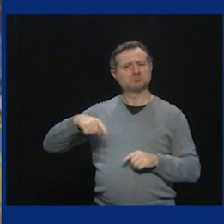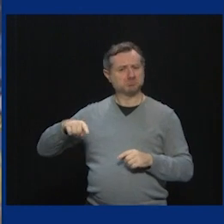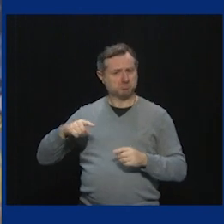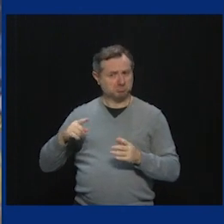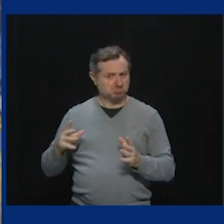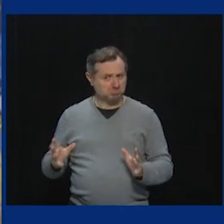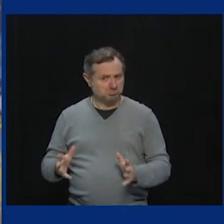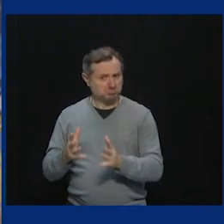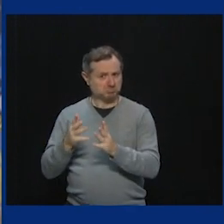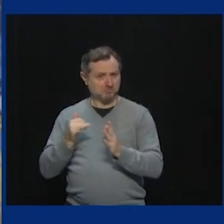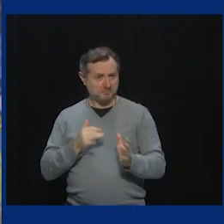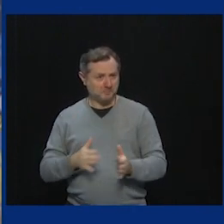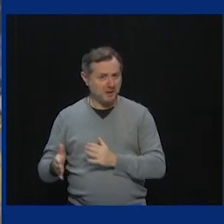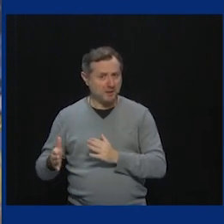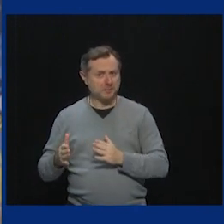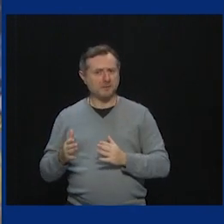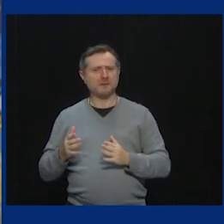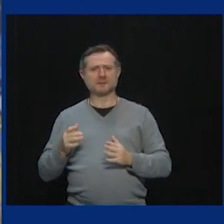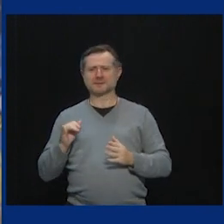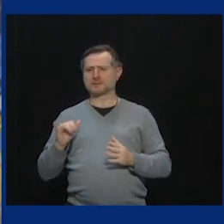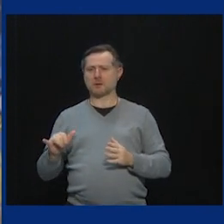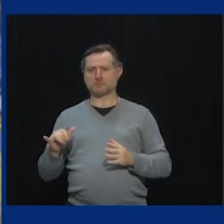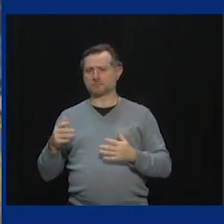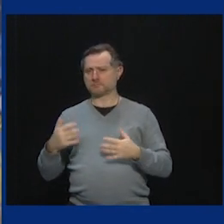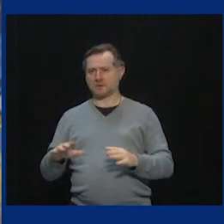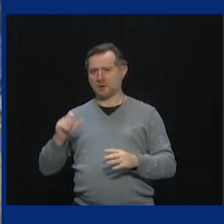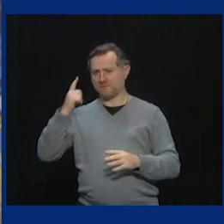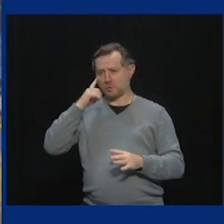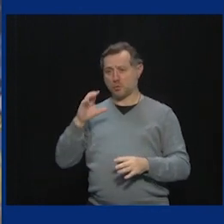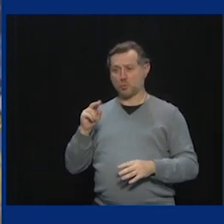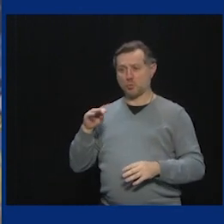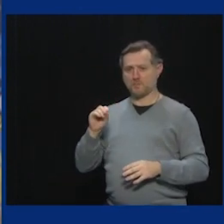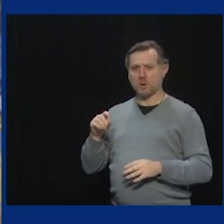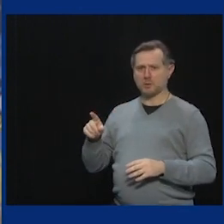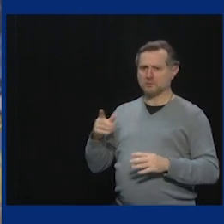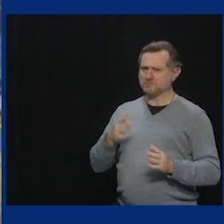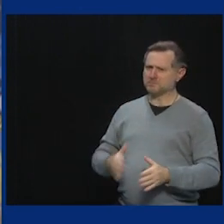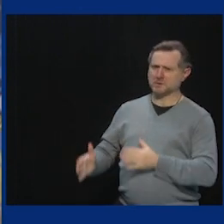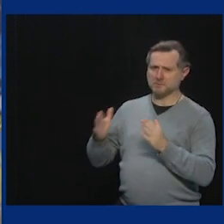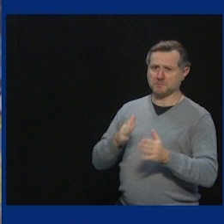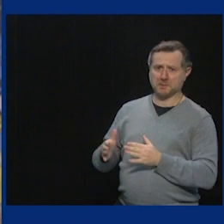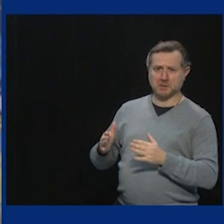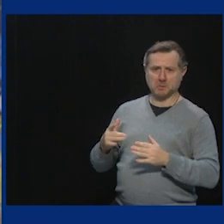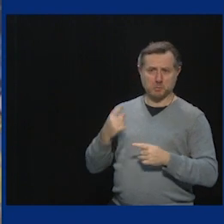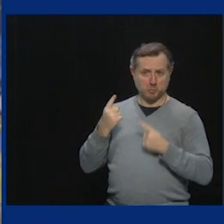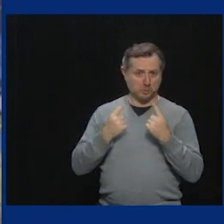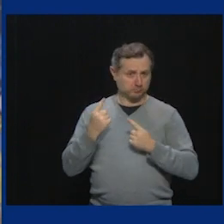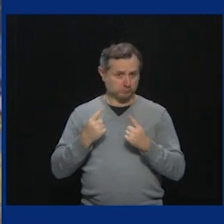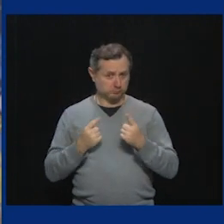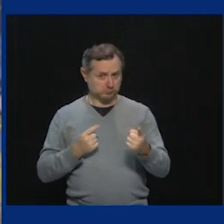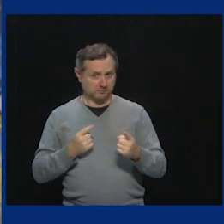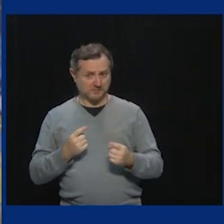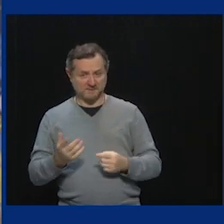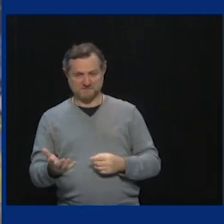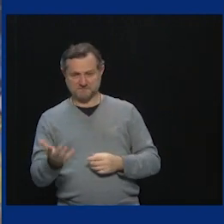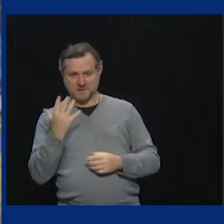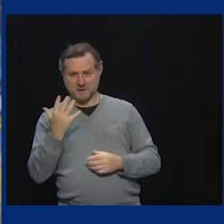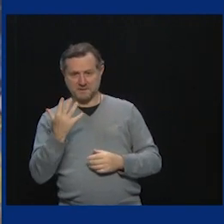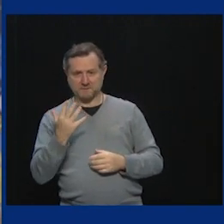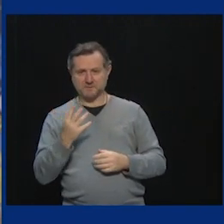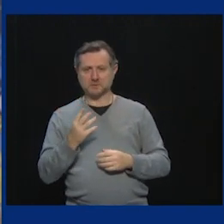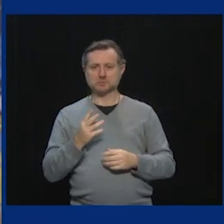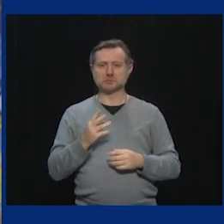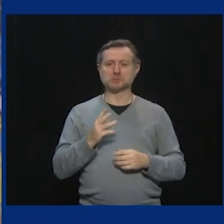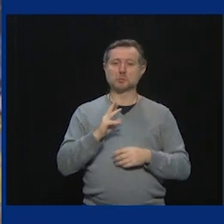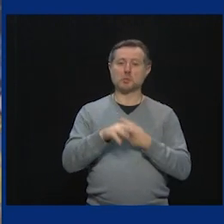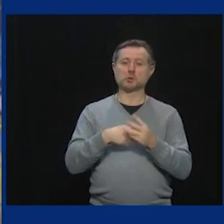since it was something from your predecessor? And then the second project I'd like to get your take on is 5 World Trade Center, which some people are pushing to be